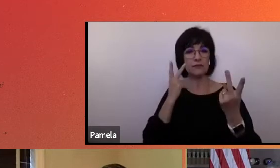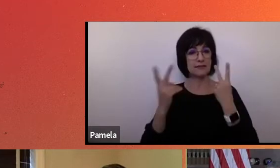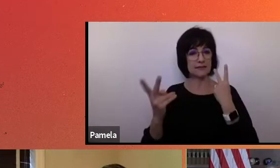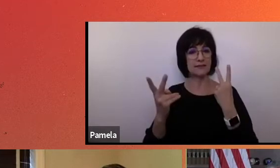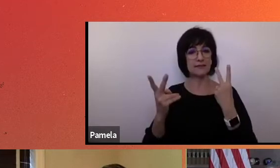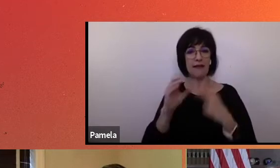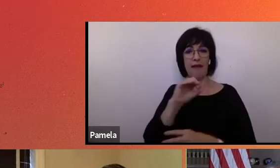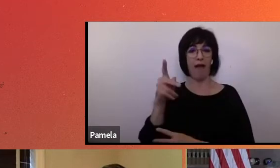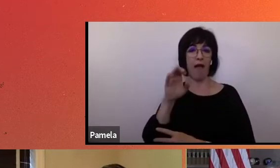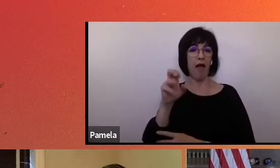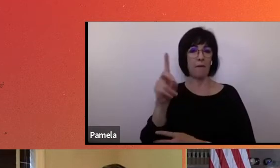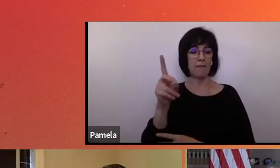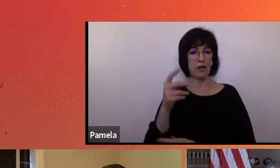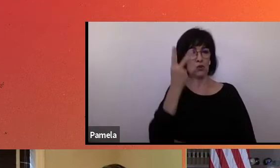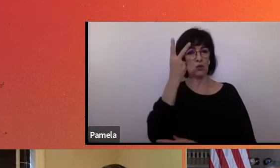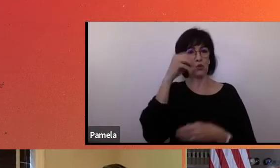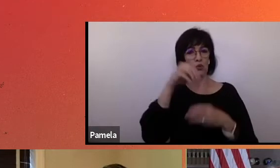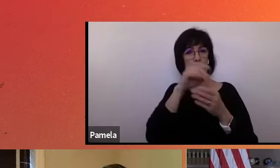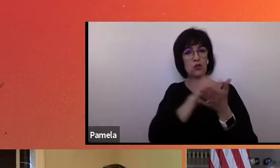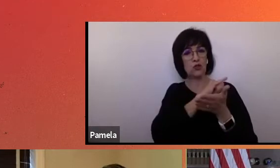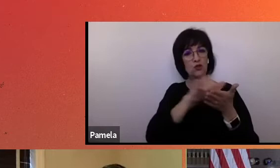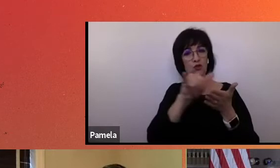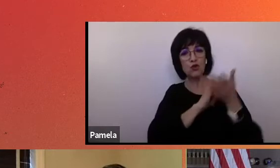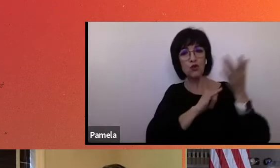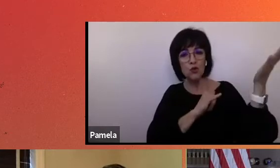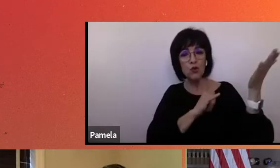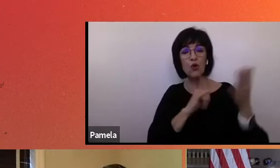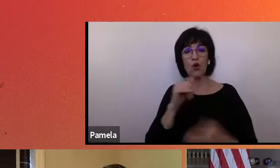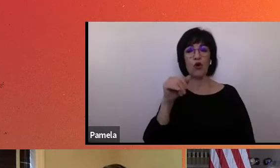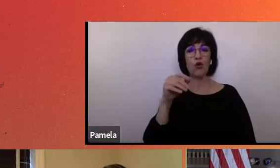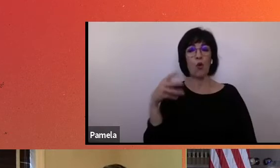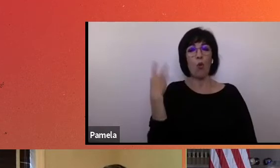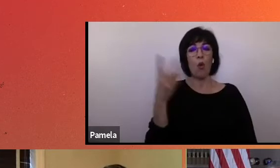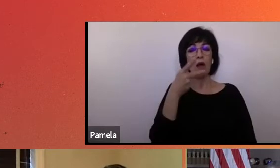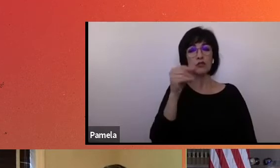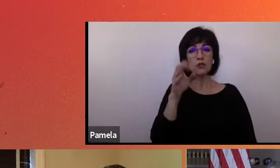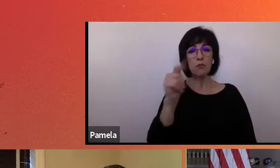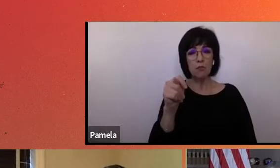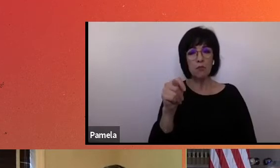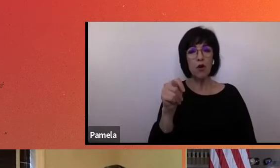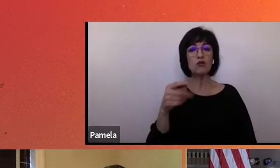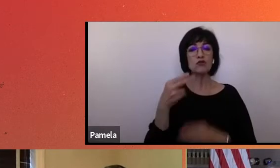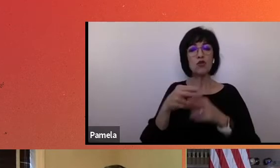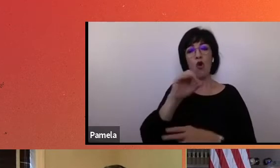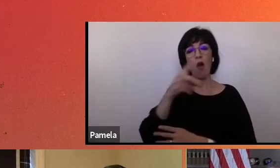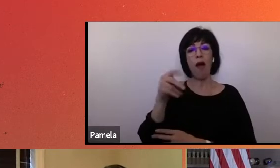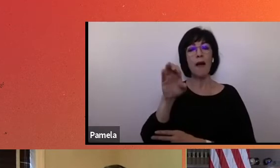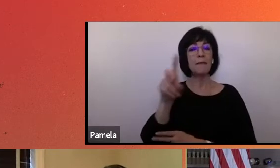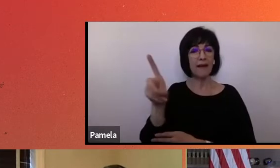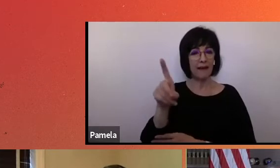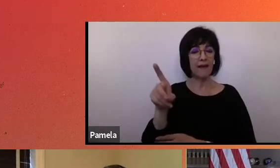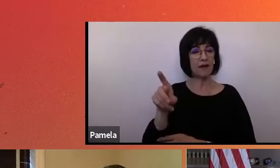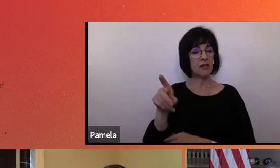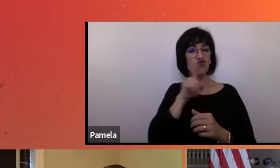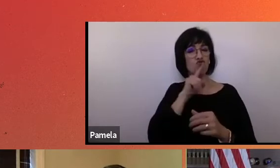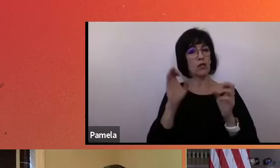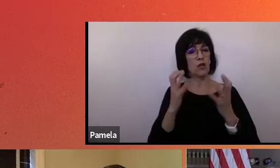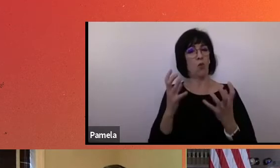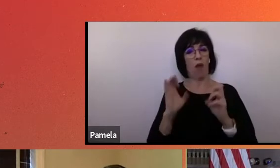two in the New Yorker. The last few days, you've seen the Washington Post do an op-ed and a video. And so really educating people.